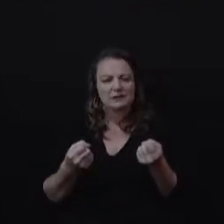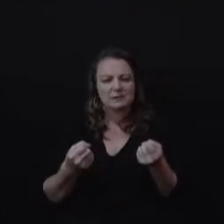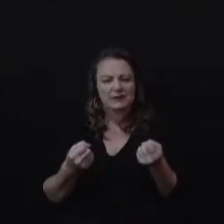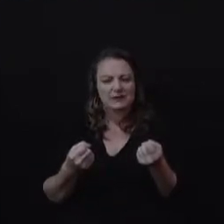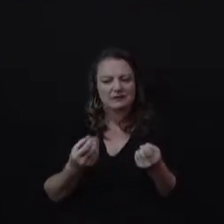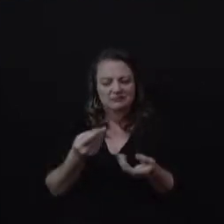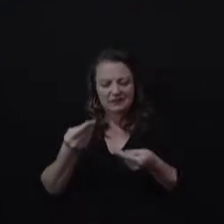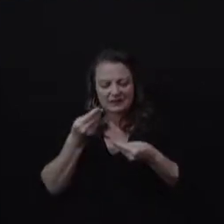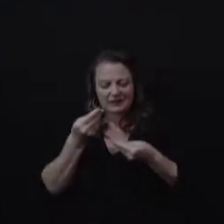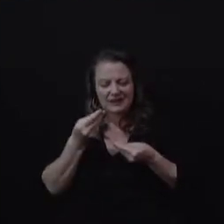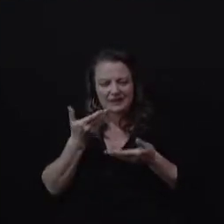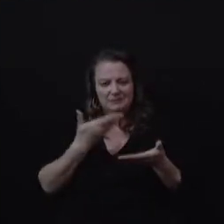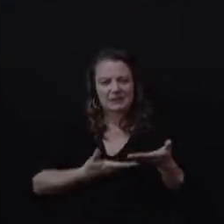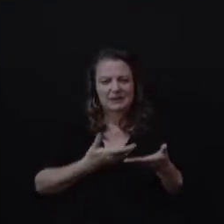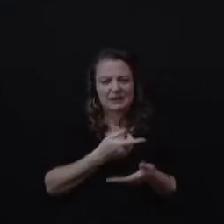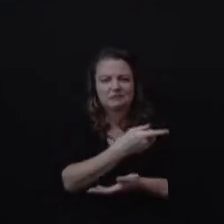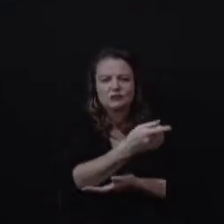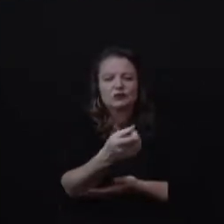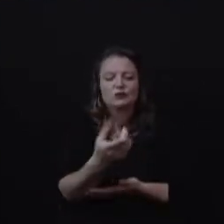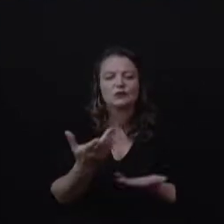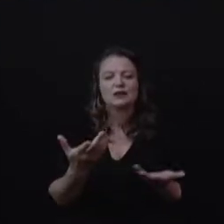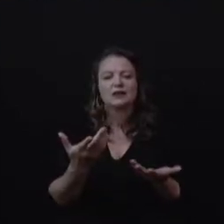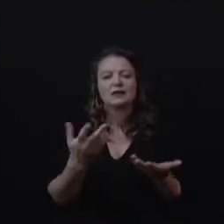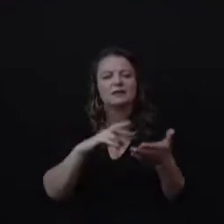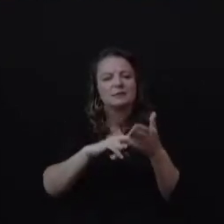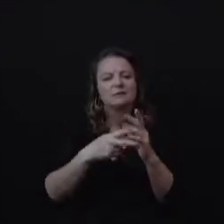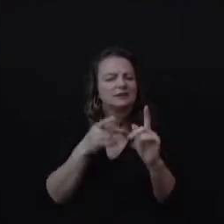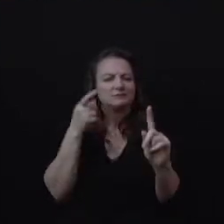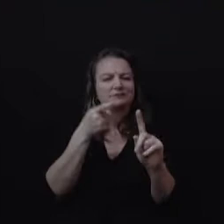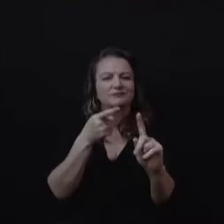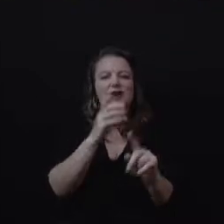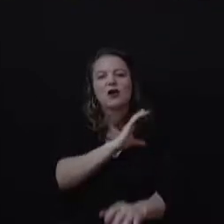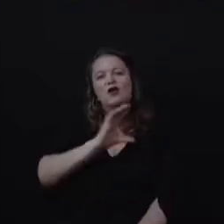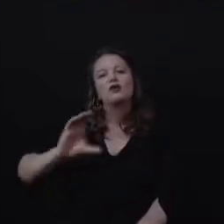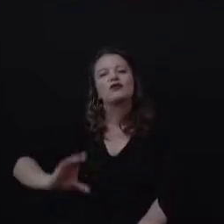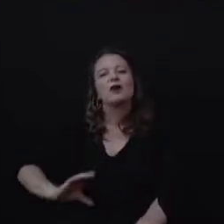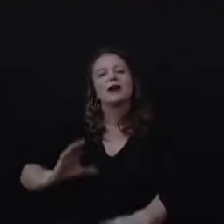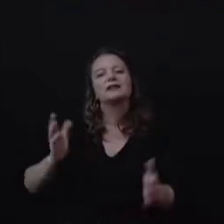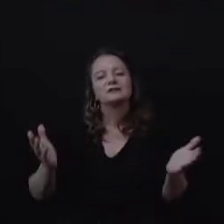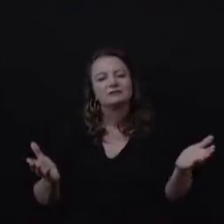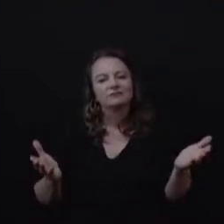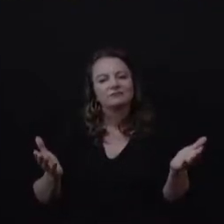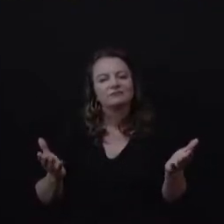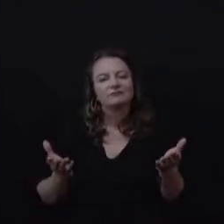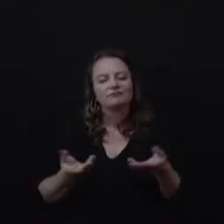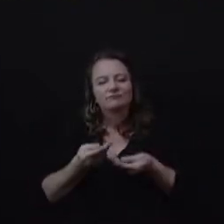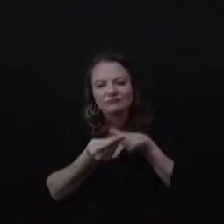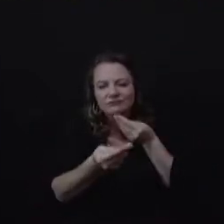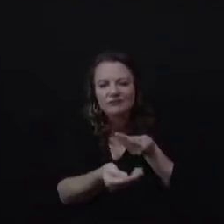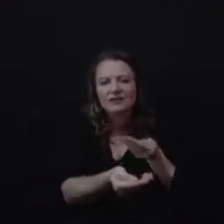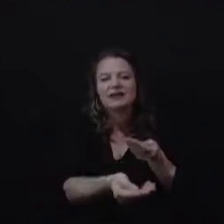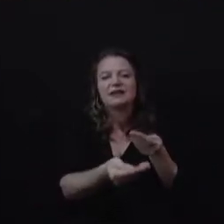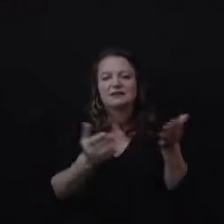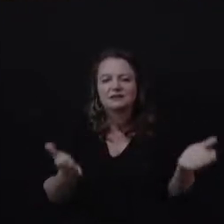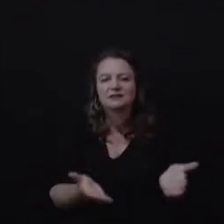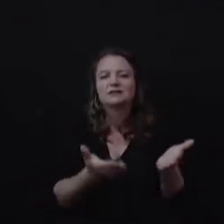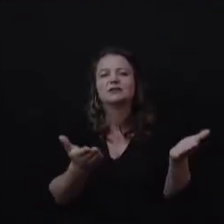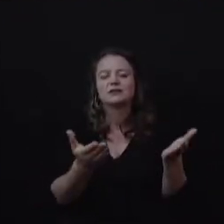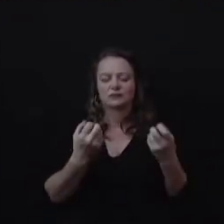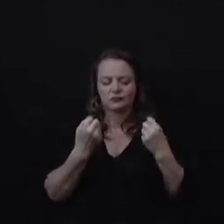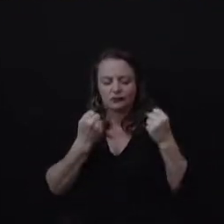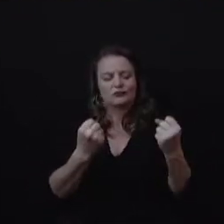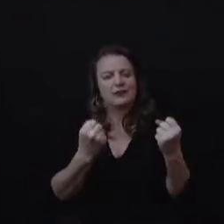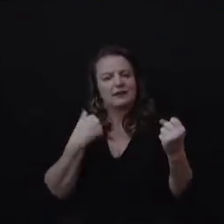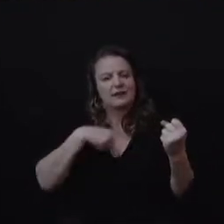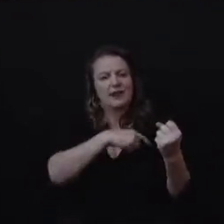nourishes one another, then what's meant to happen is Christ nourishes and fortifies us, and that is meant to strengthen us that we might nourish